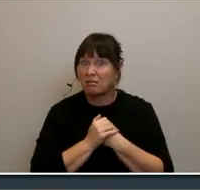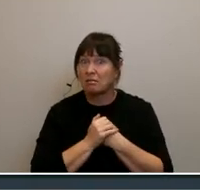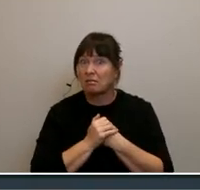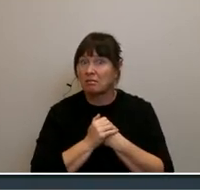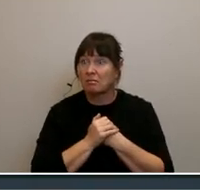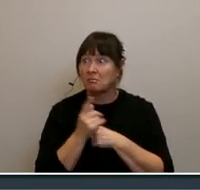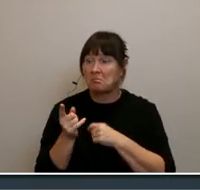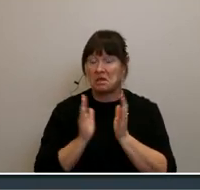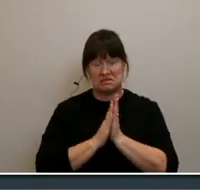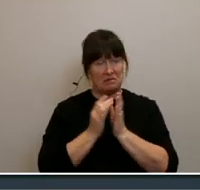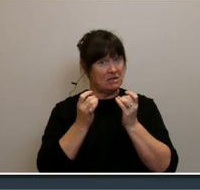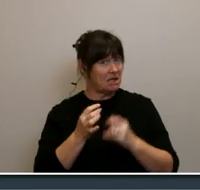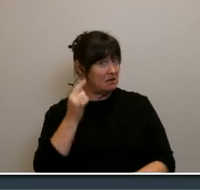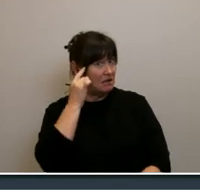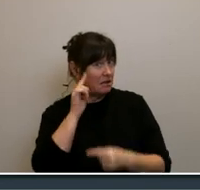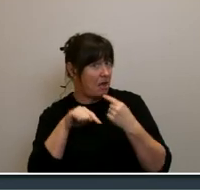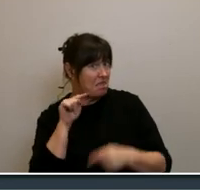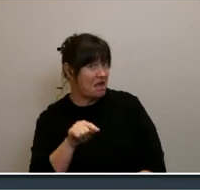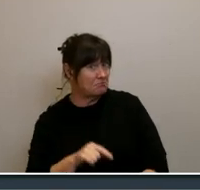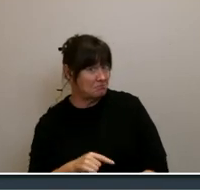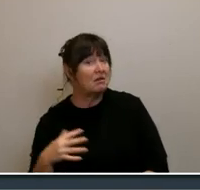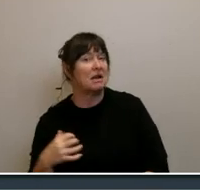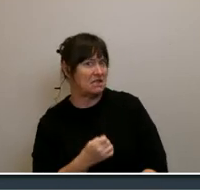started thinking along those lines? If it hasn't, it needs to.